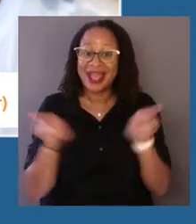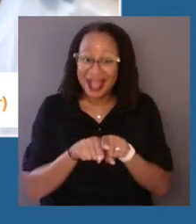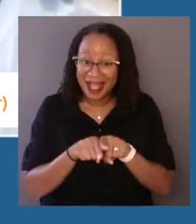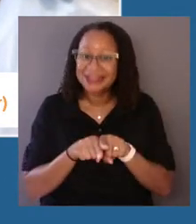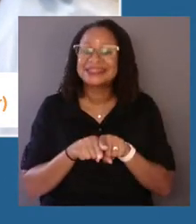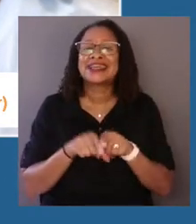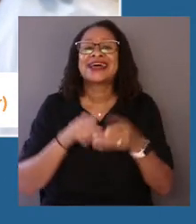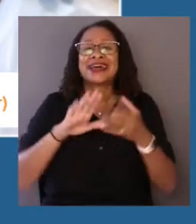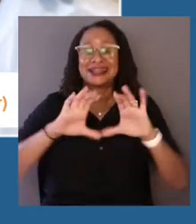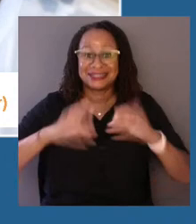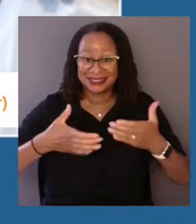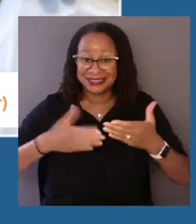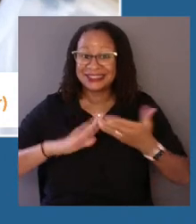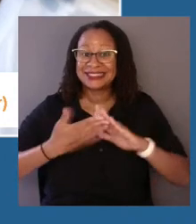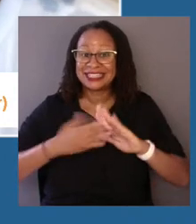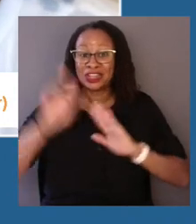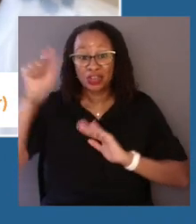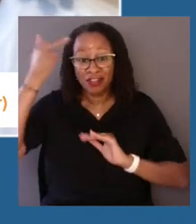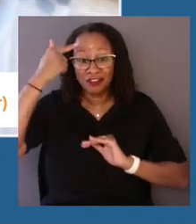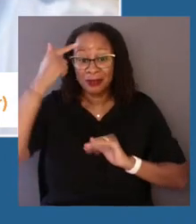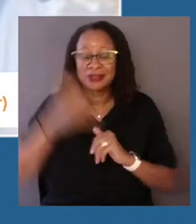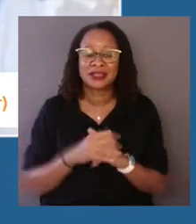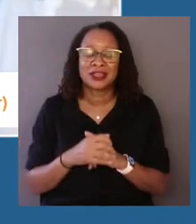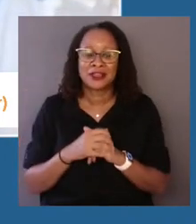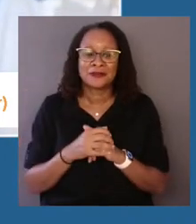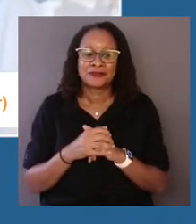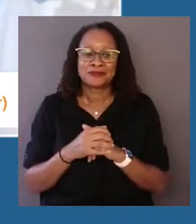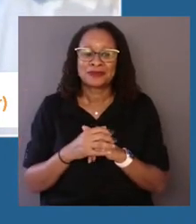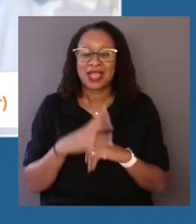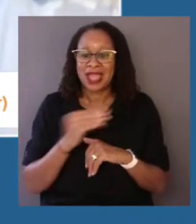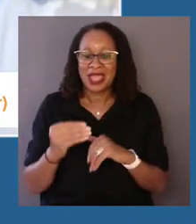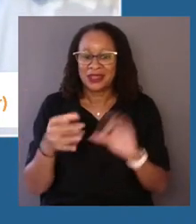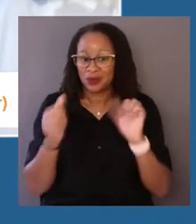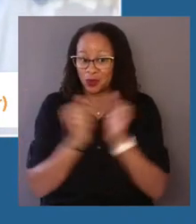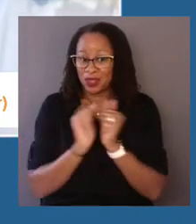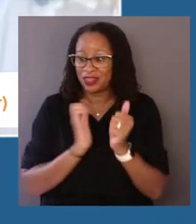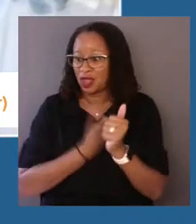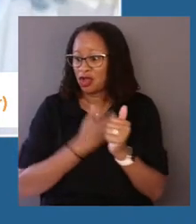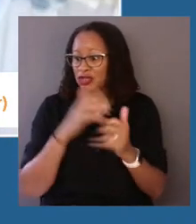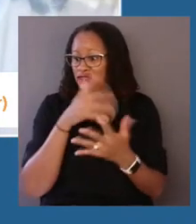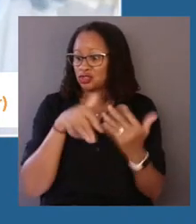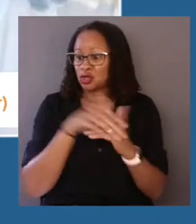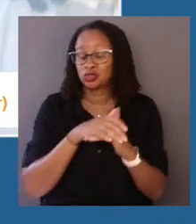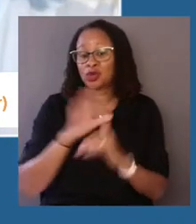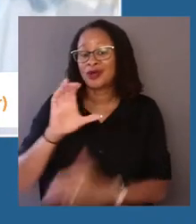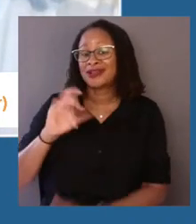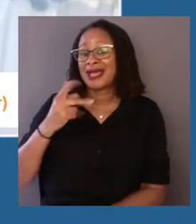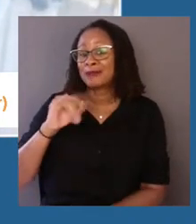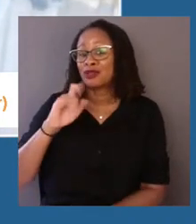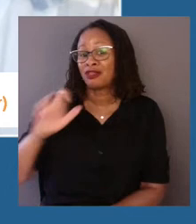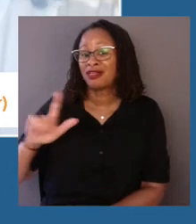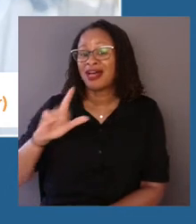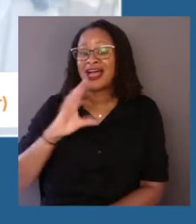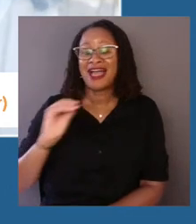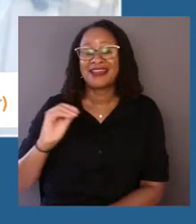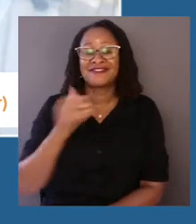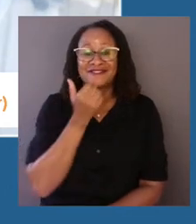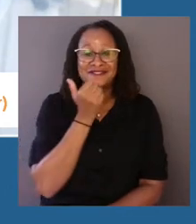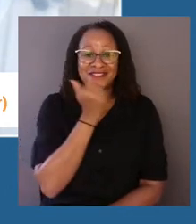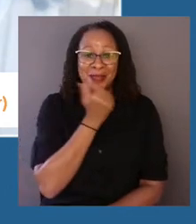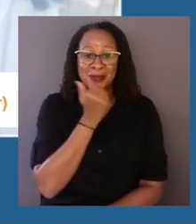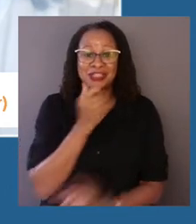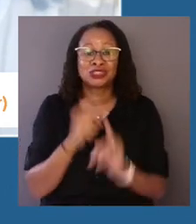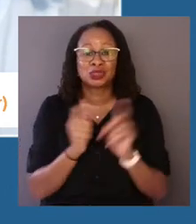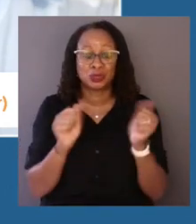as a city government, and as in terms of our social capital and our social fabric to address these risks